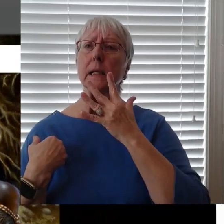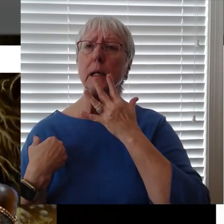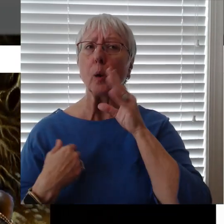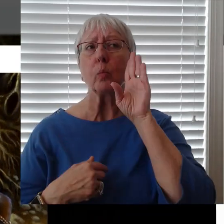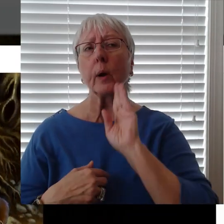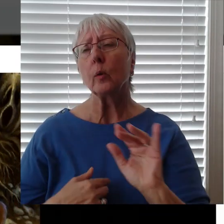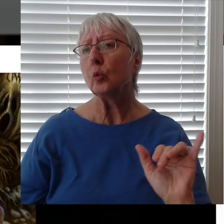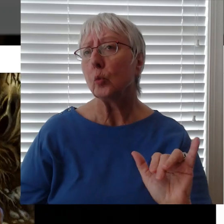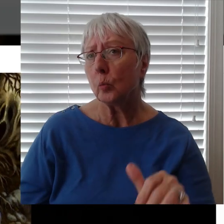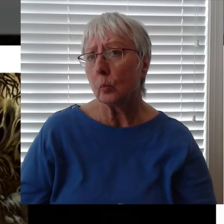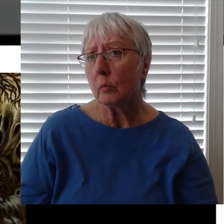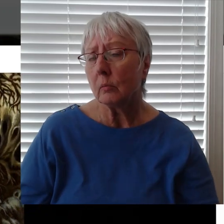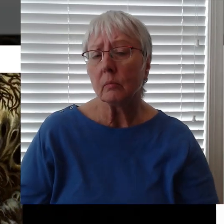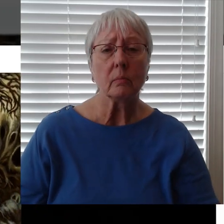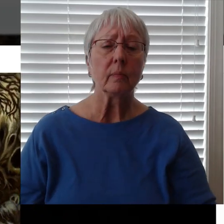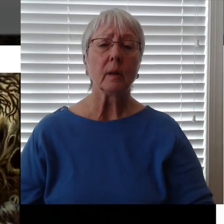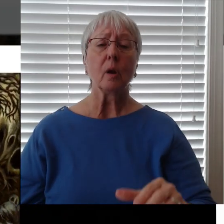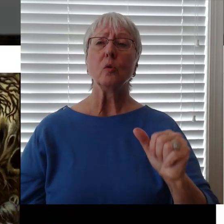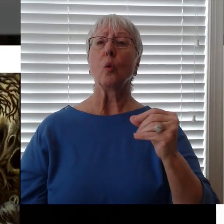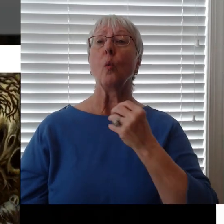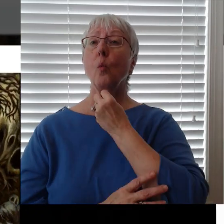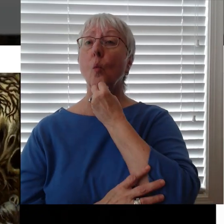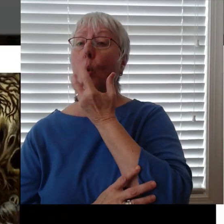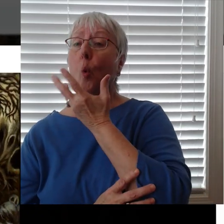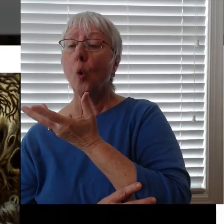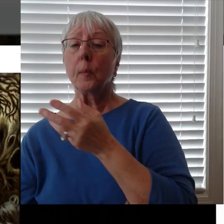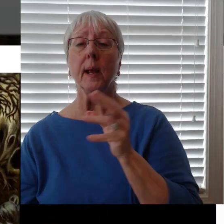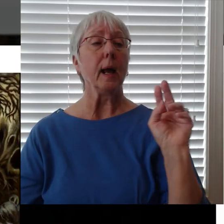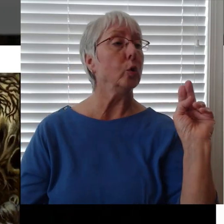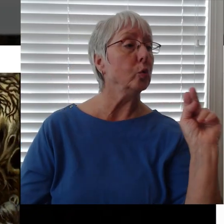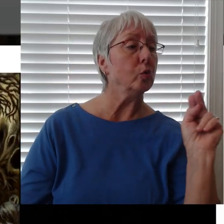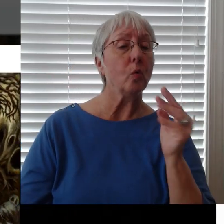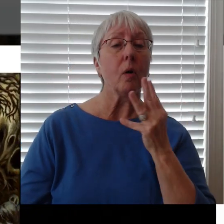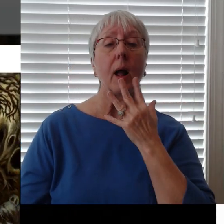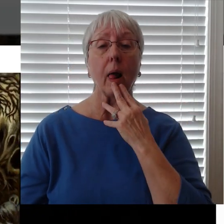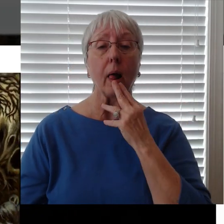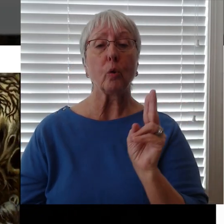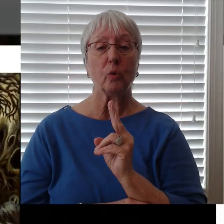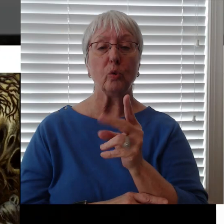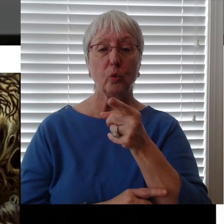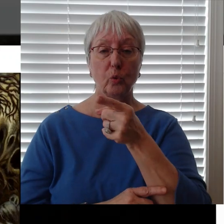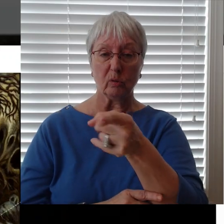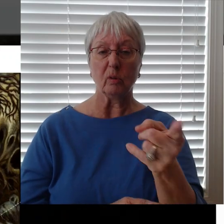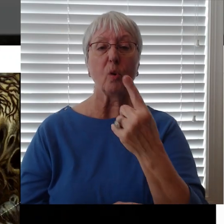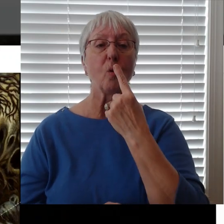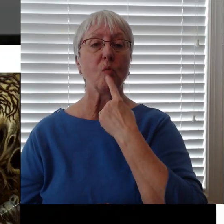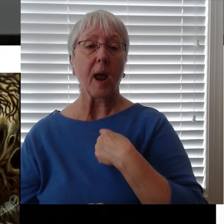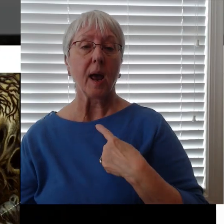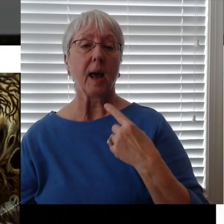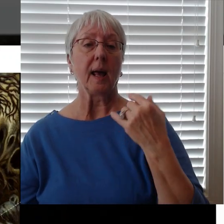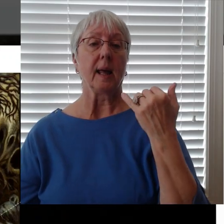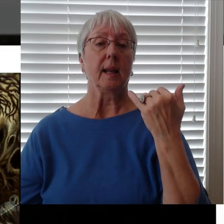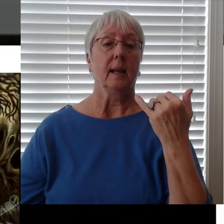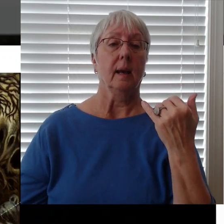The variety of warm or neutral colors is made from cadmium red, yellow ochre, burnt umber, and purple.